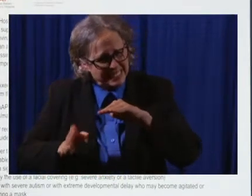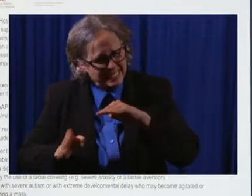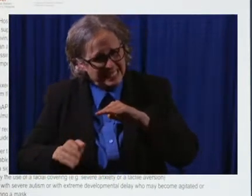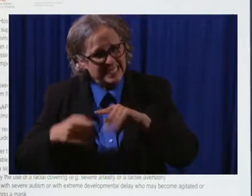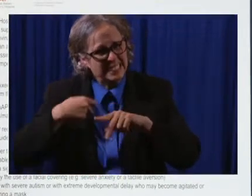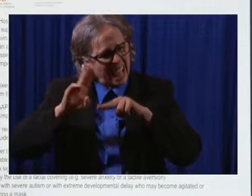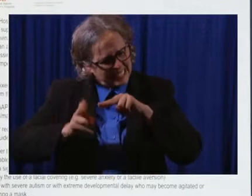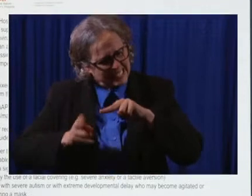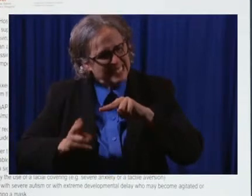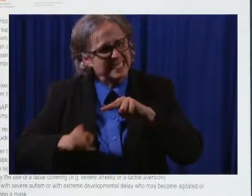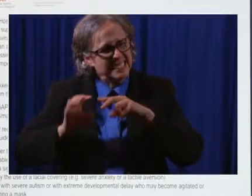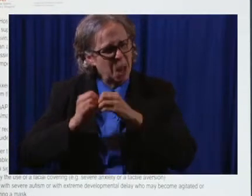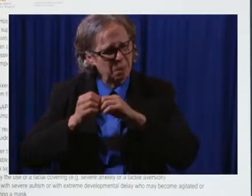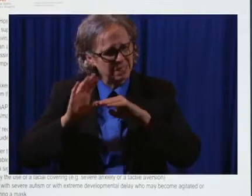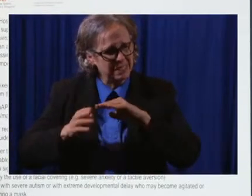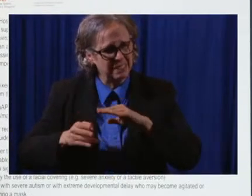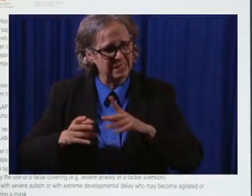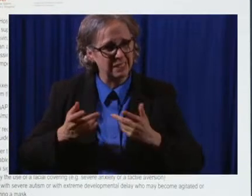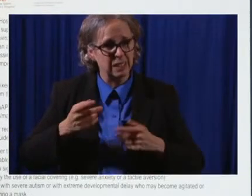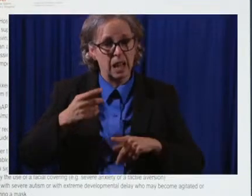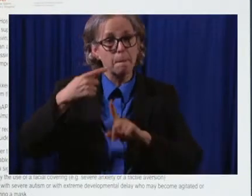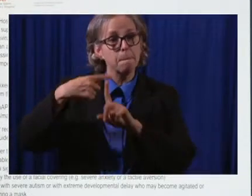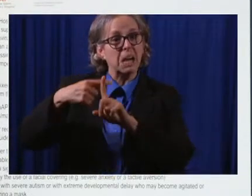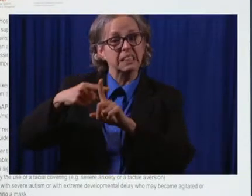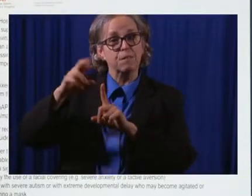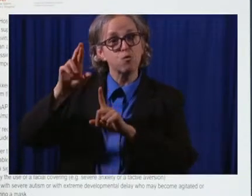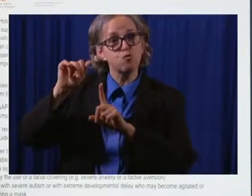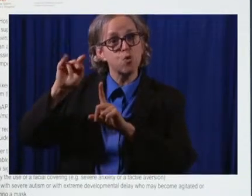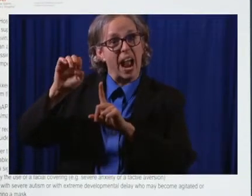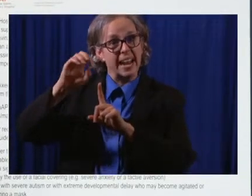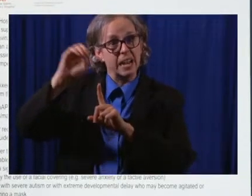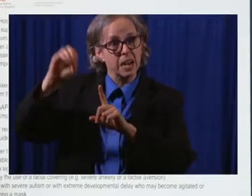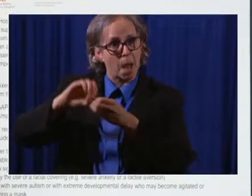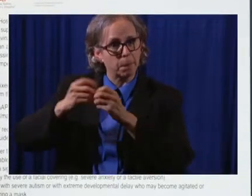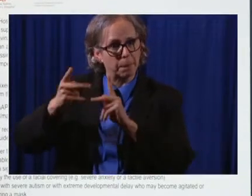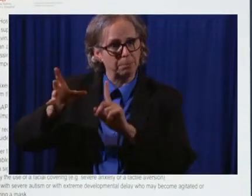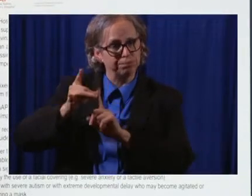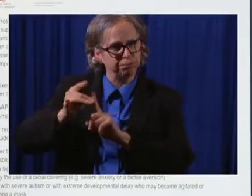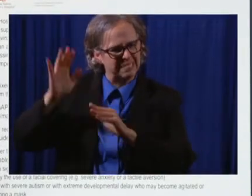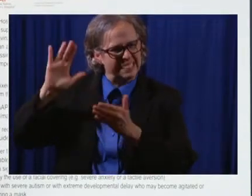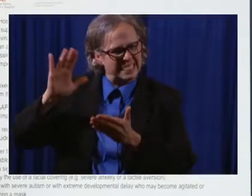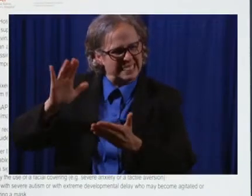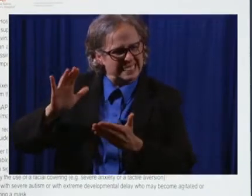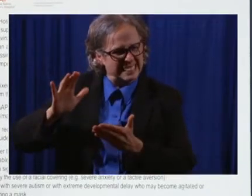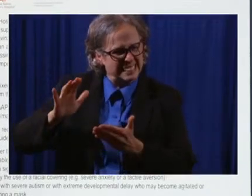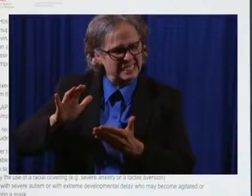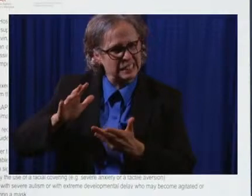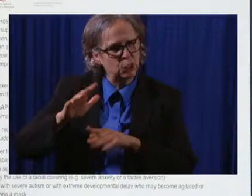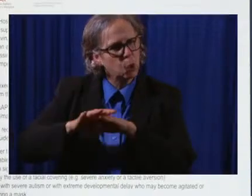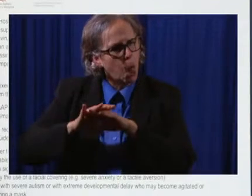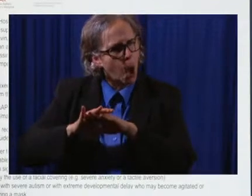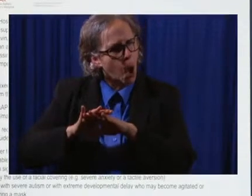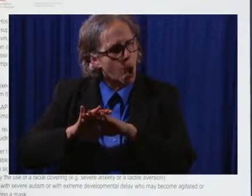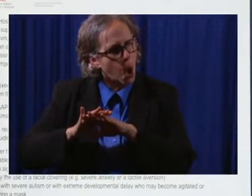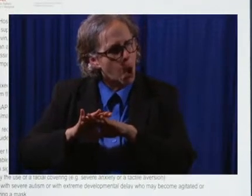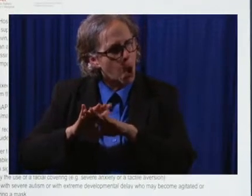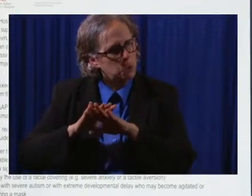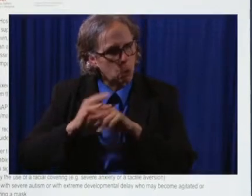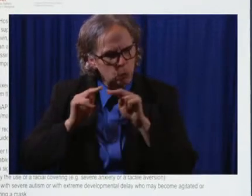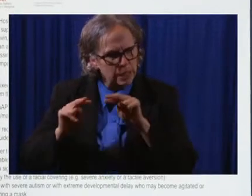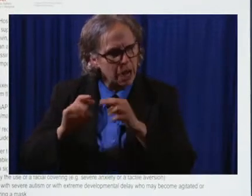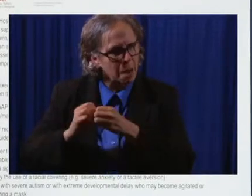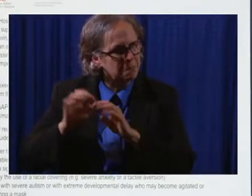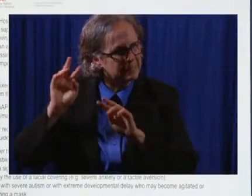down. It continues to go down slowly, which is a good thing, and we're seeing some of our